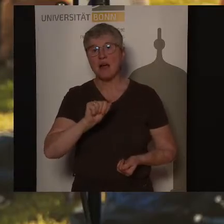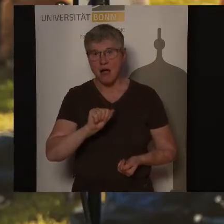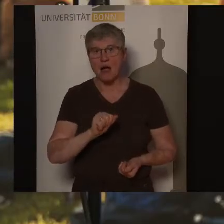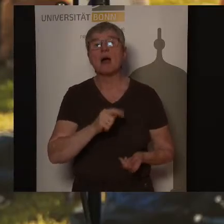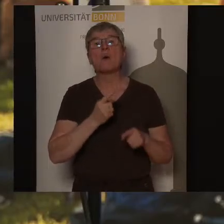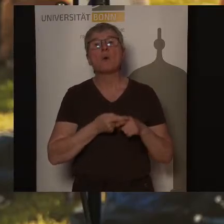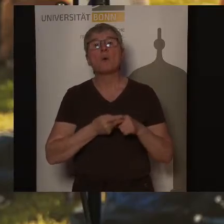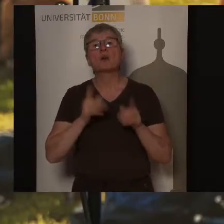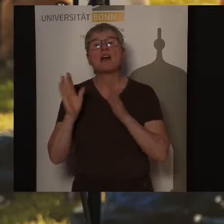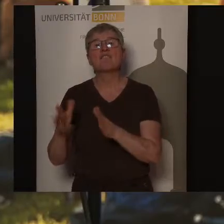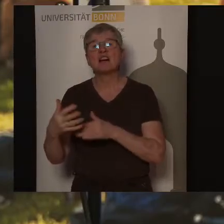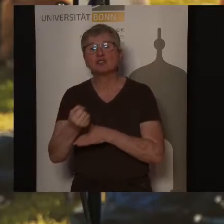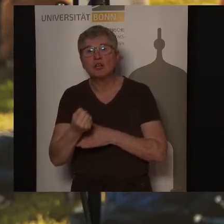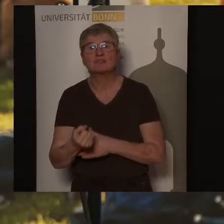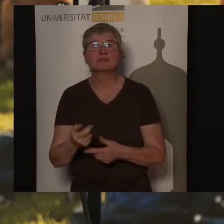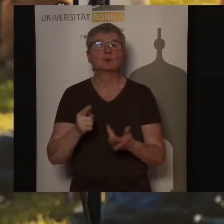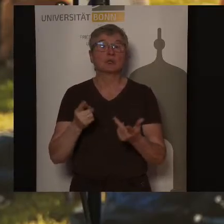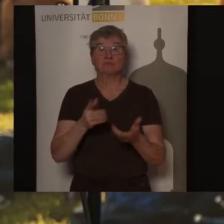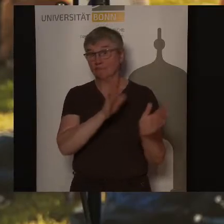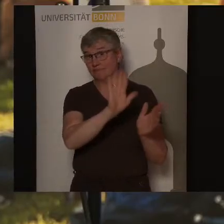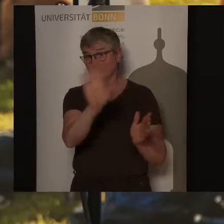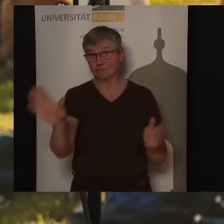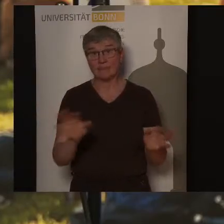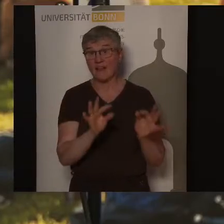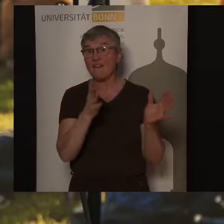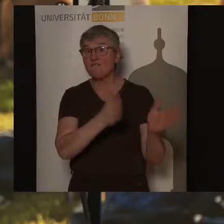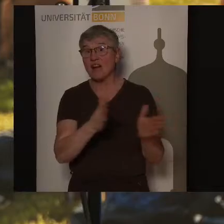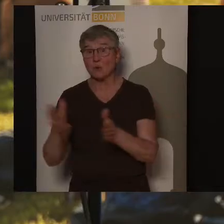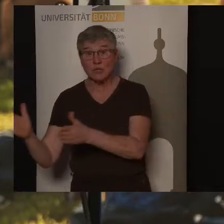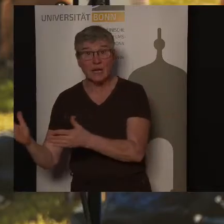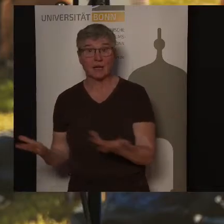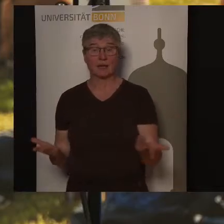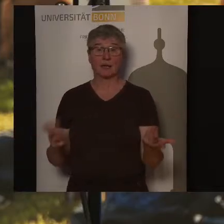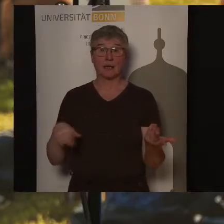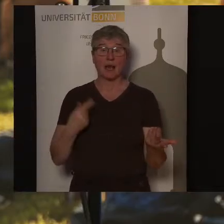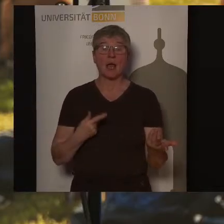advisory services in the faculties, of course,